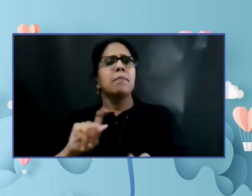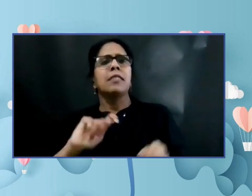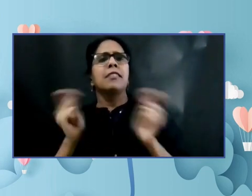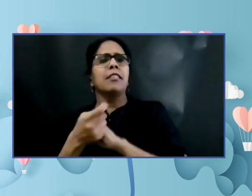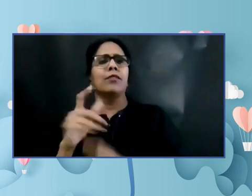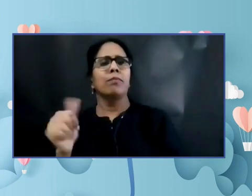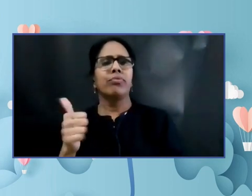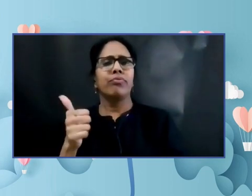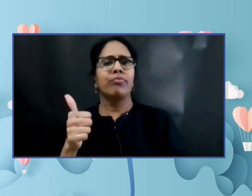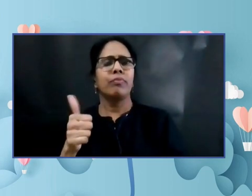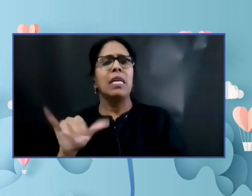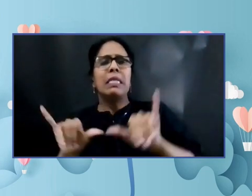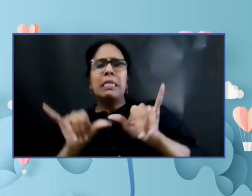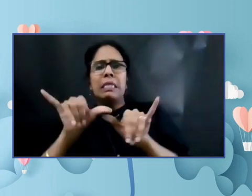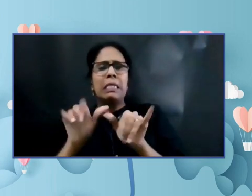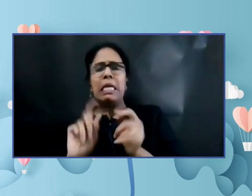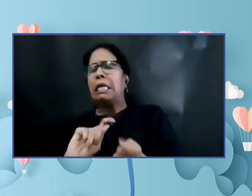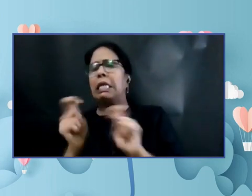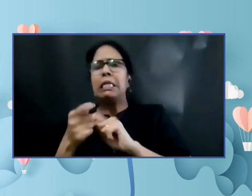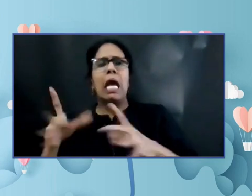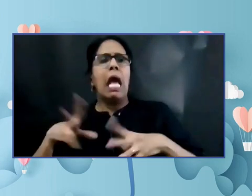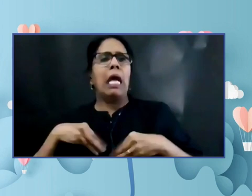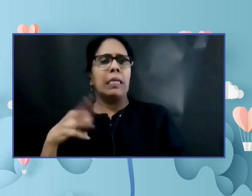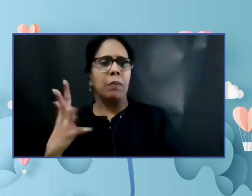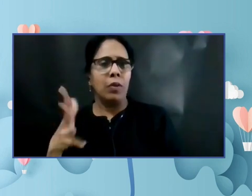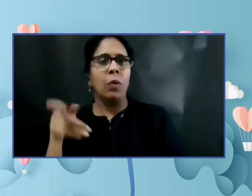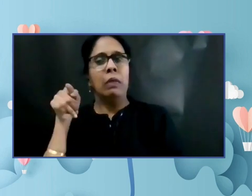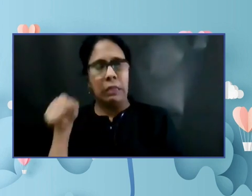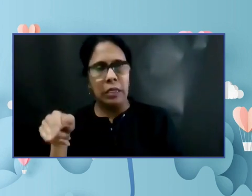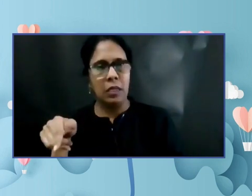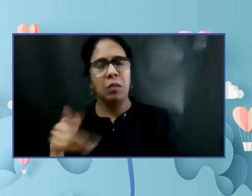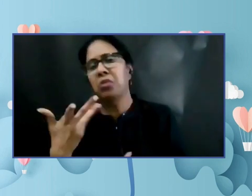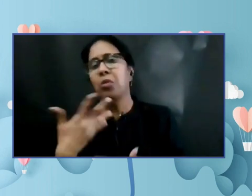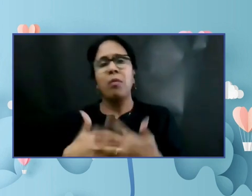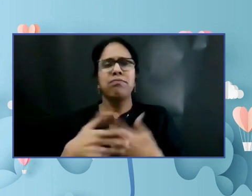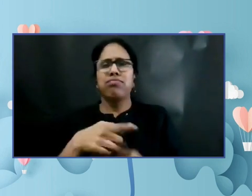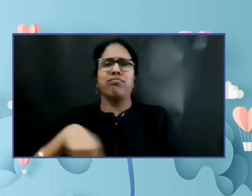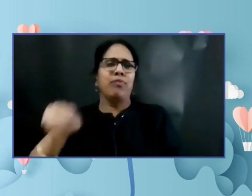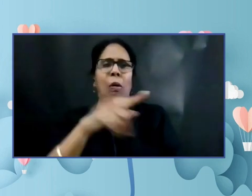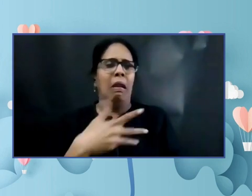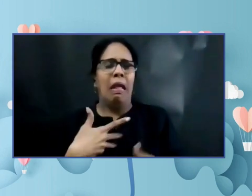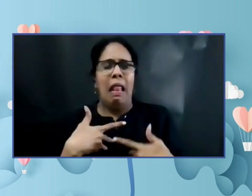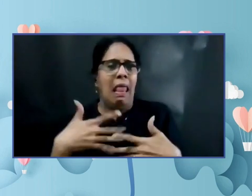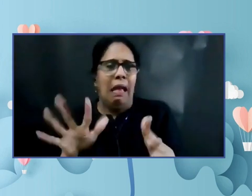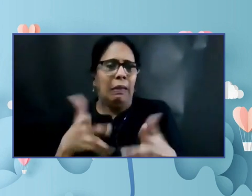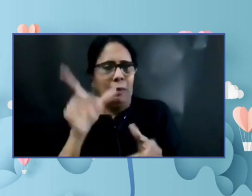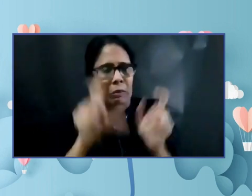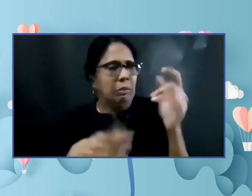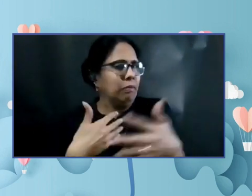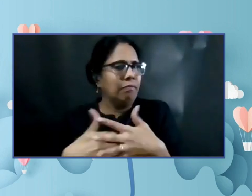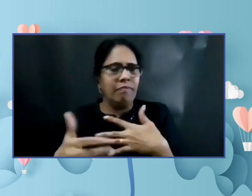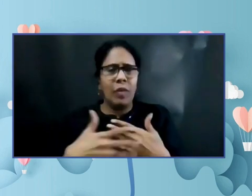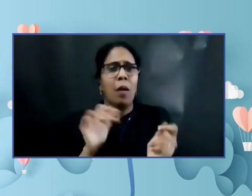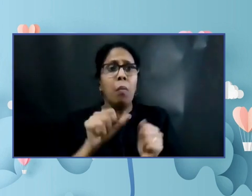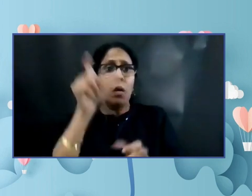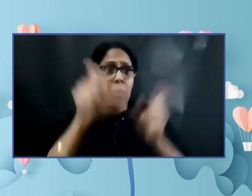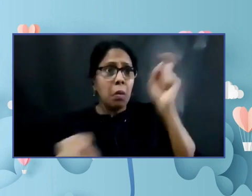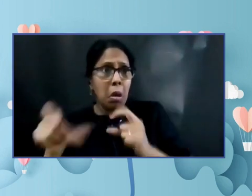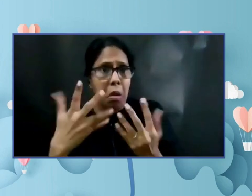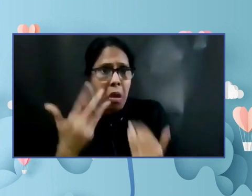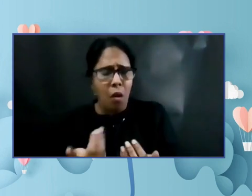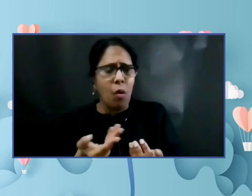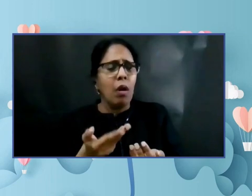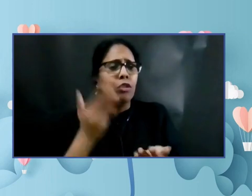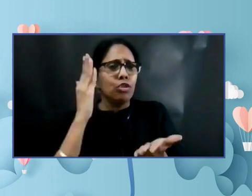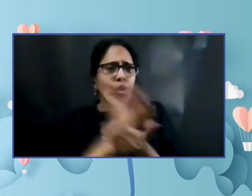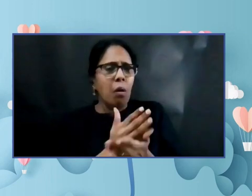Not everyone has realized this, and whether we like it or not, the world is not going to stop calling us disabled